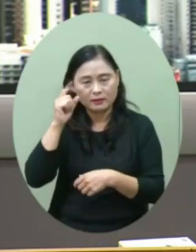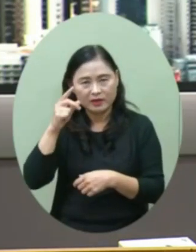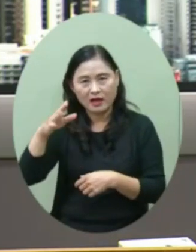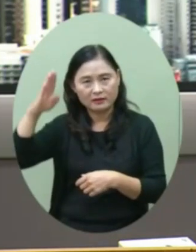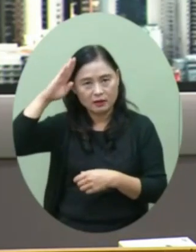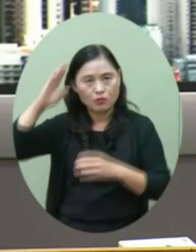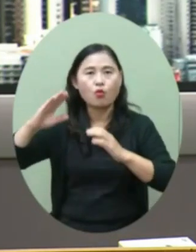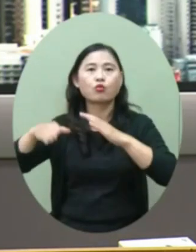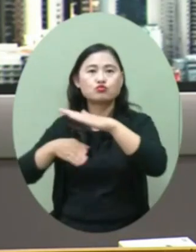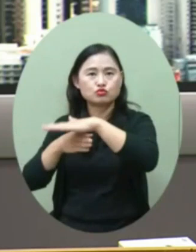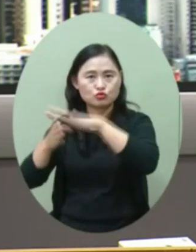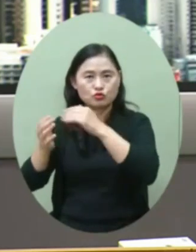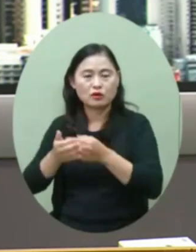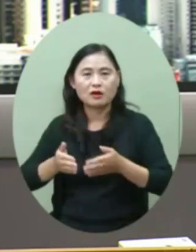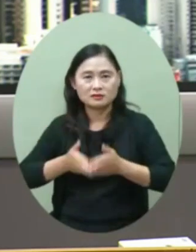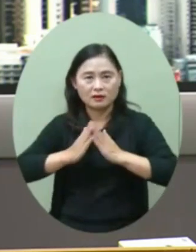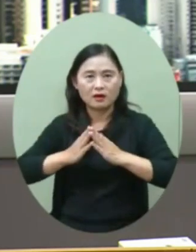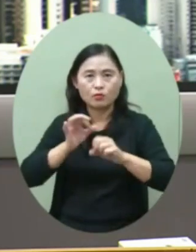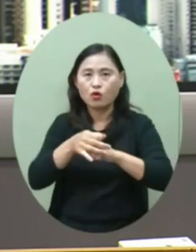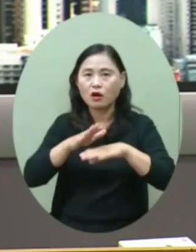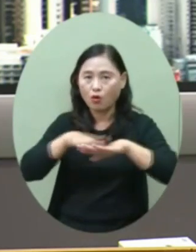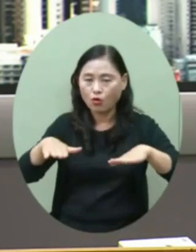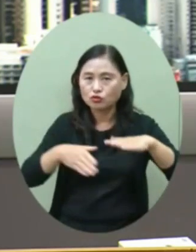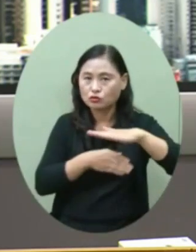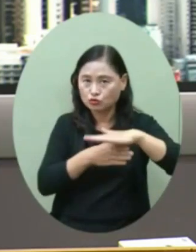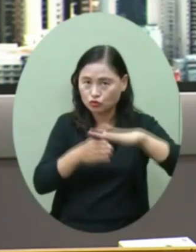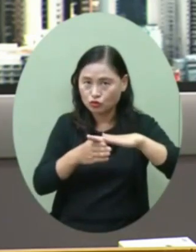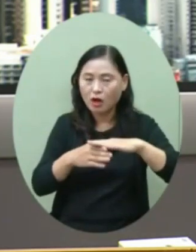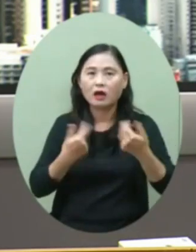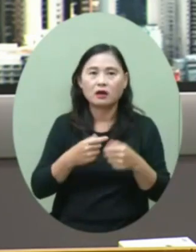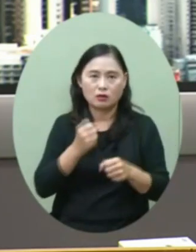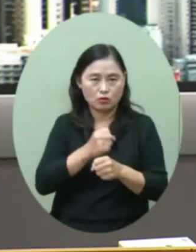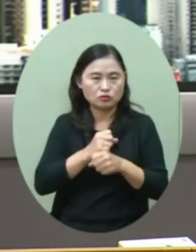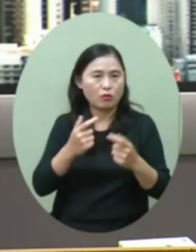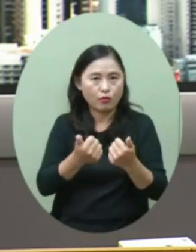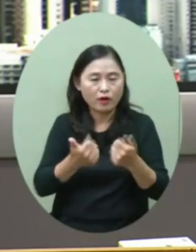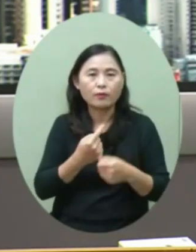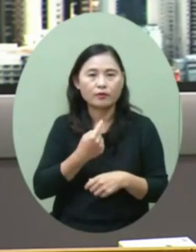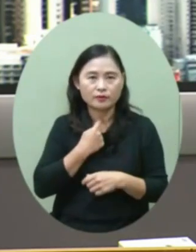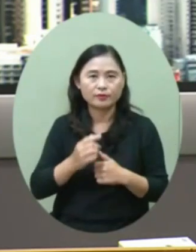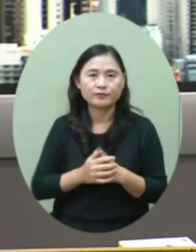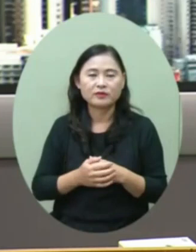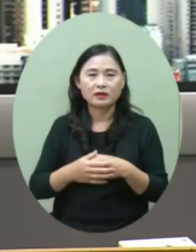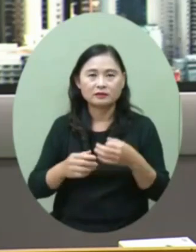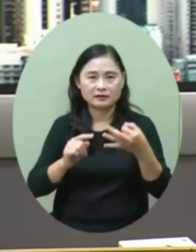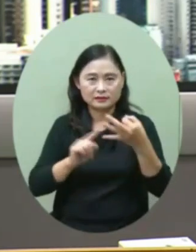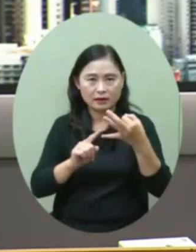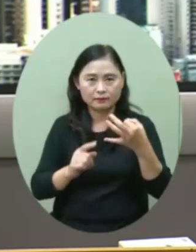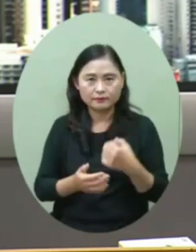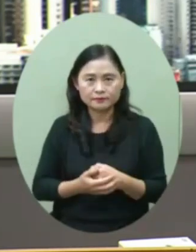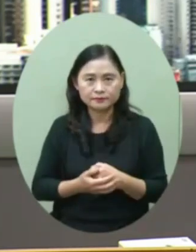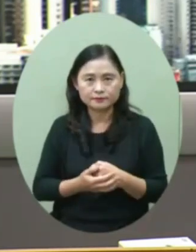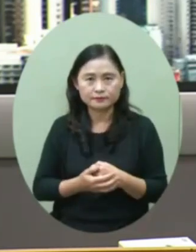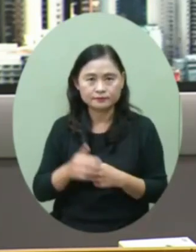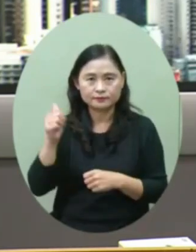would support the law enforcement agency, that is the police one in particular, to set up a national security